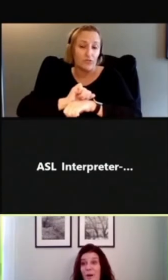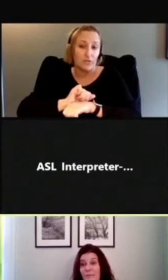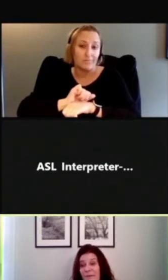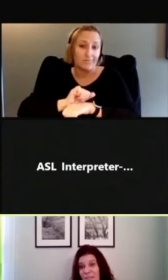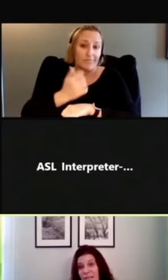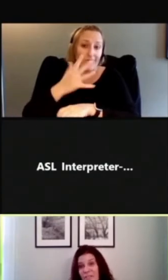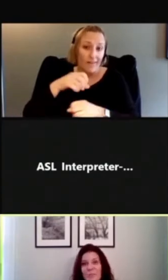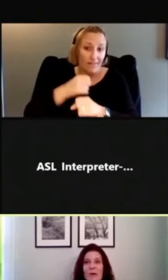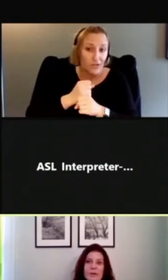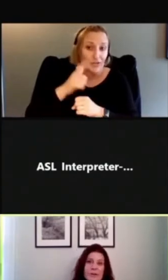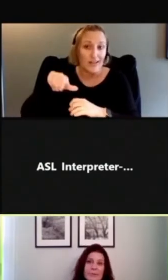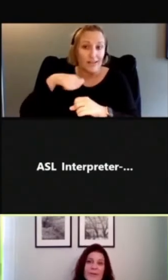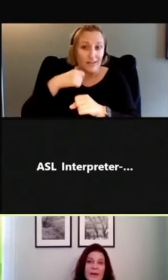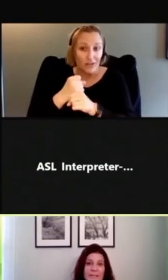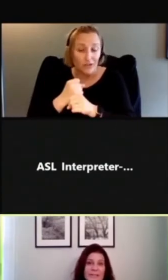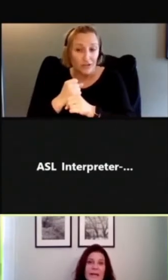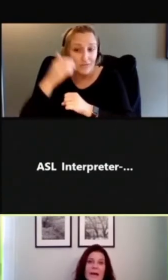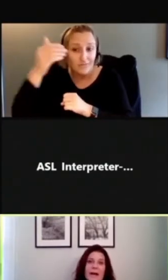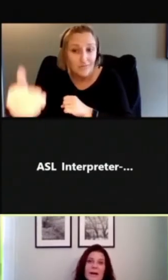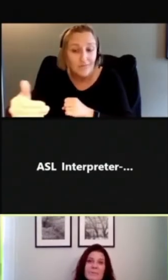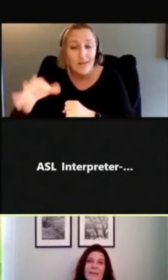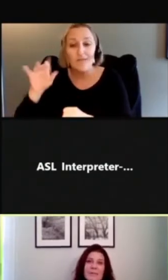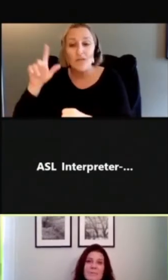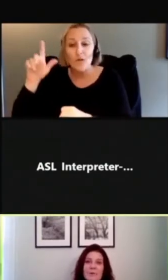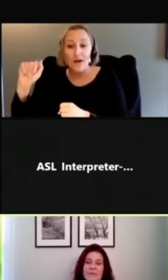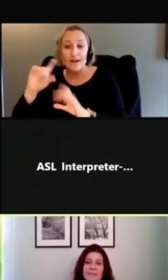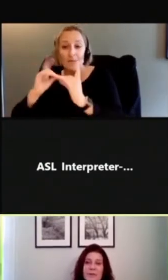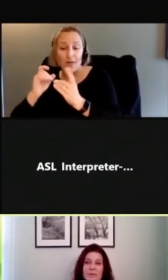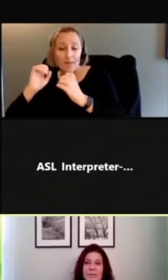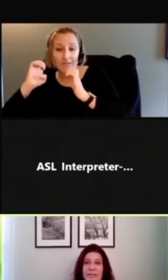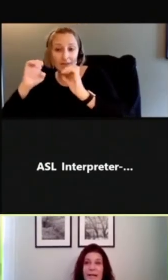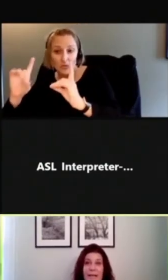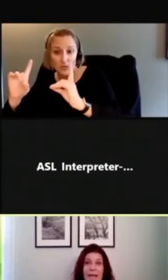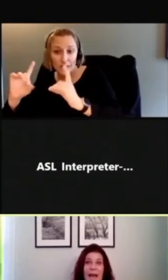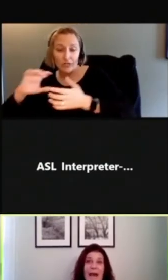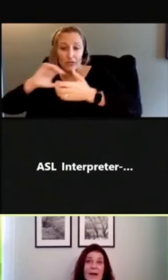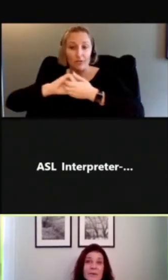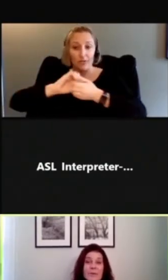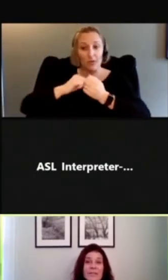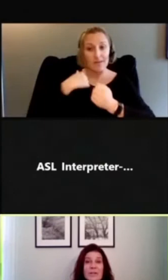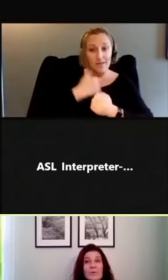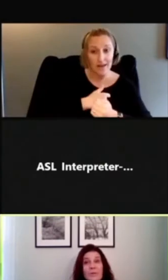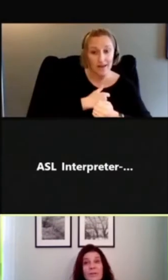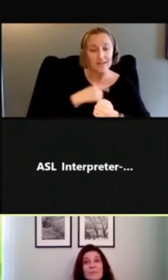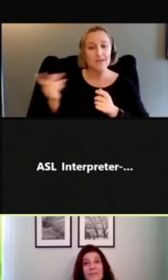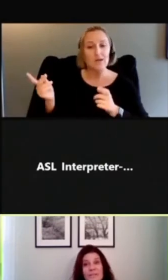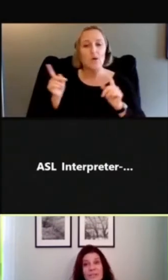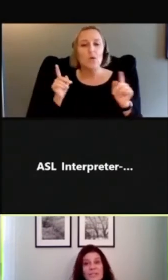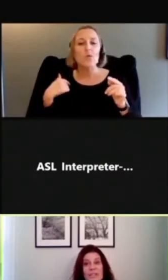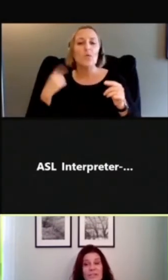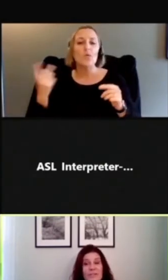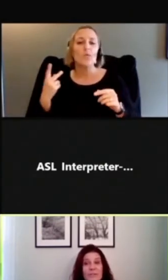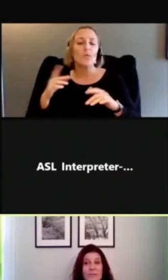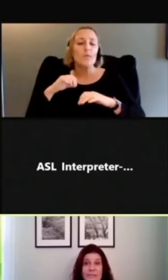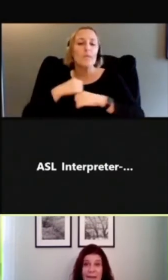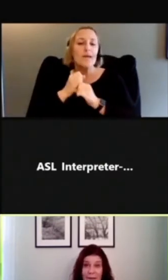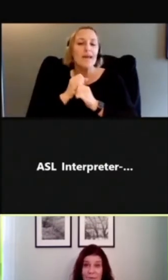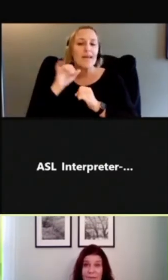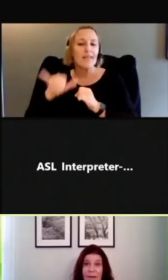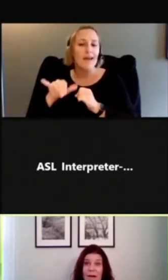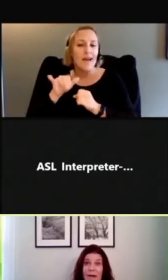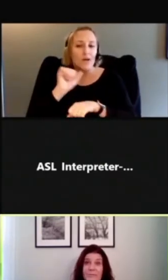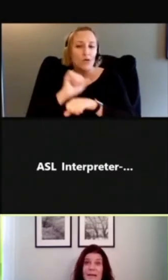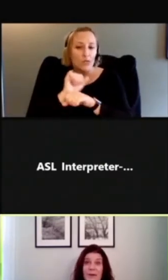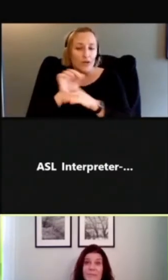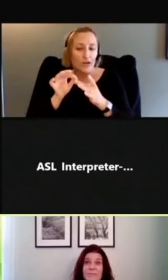the Florida Department of Education, partnering with us, came up with this Health Careers Guide. How can we start working with adult education students